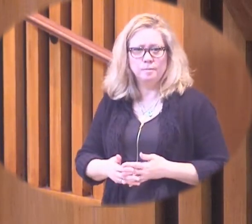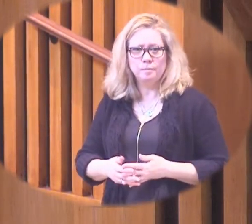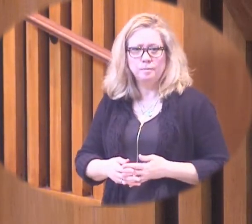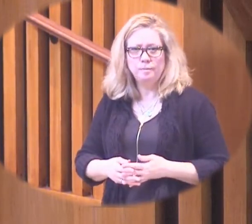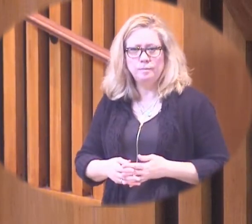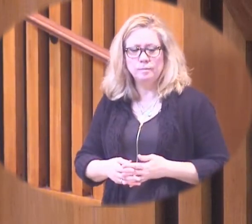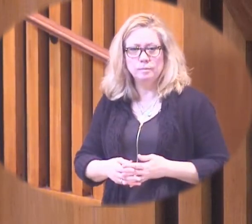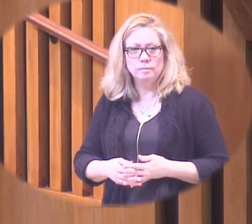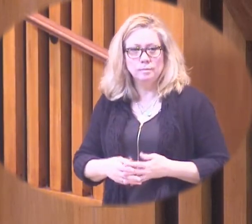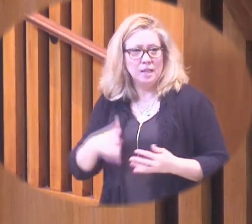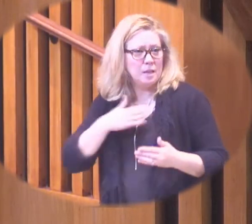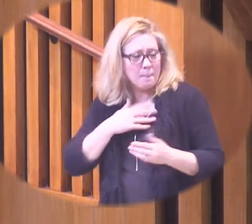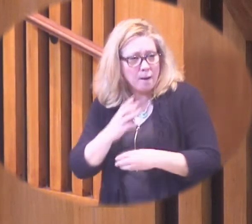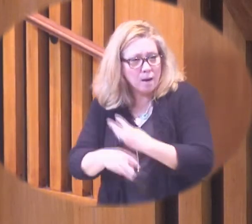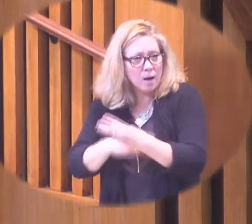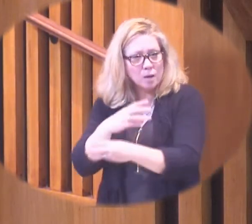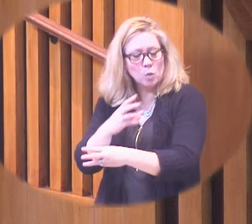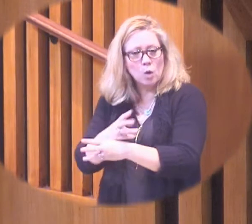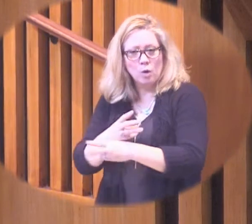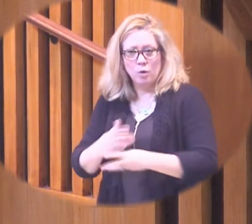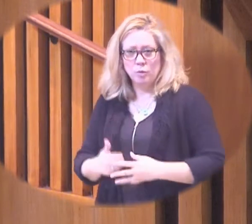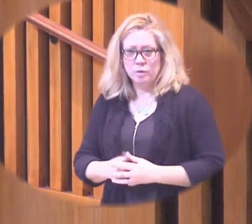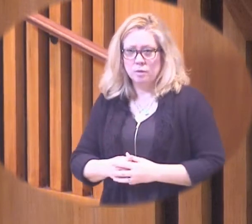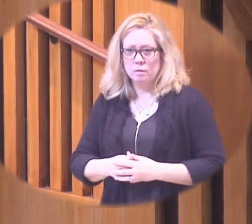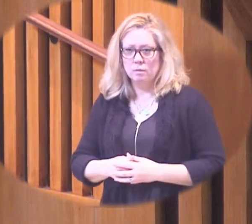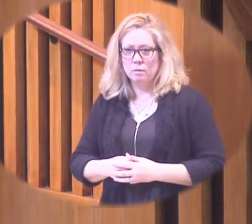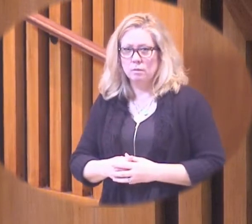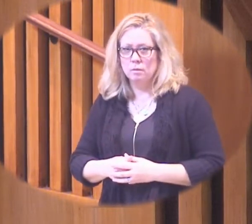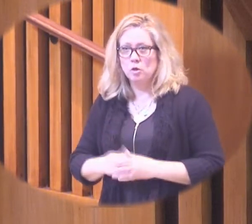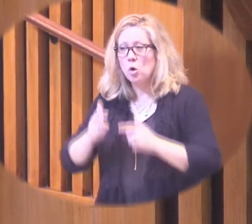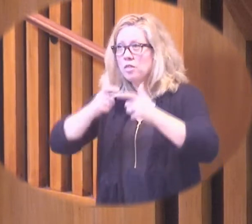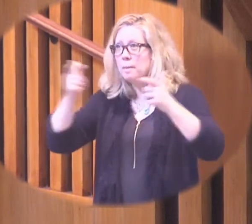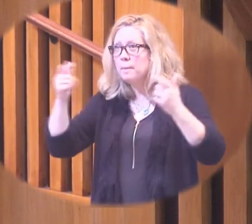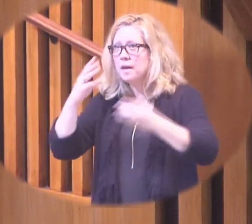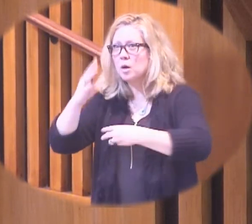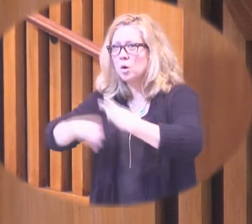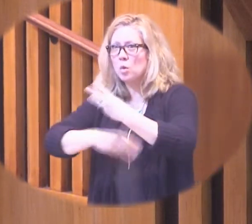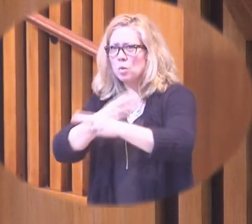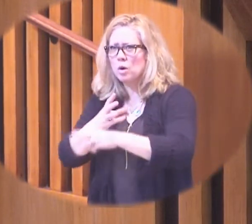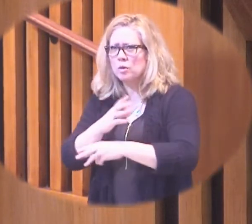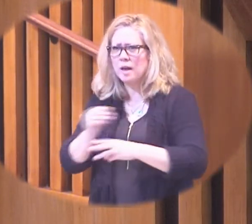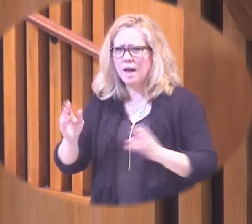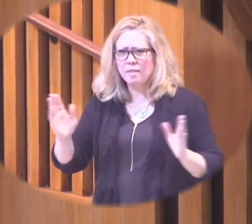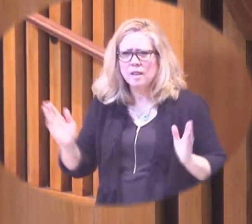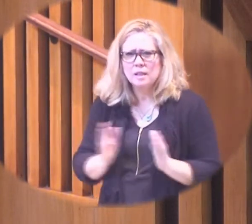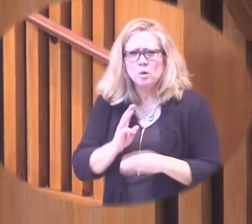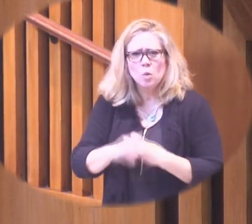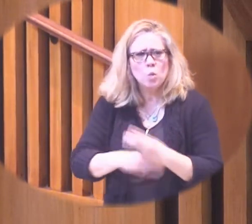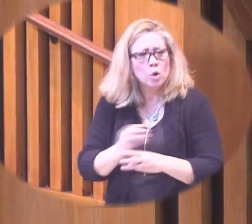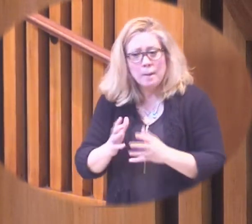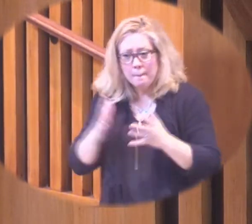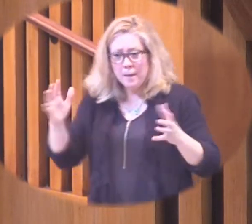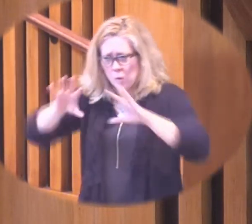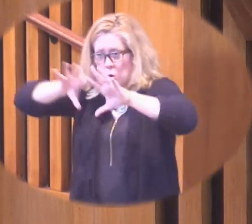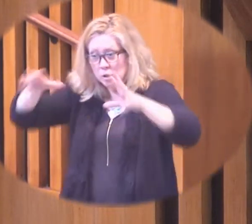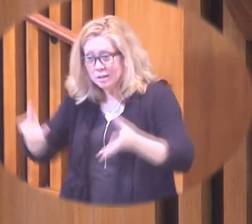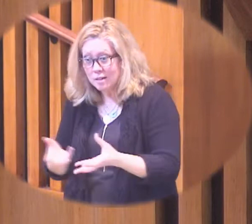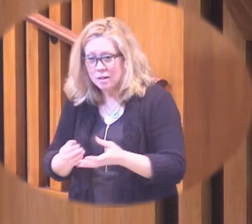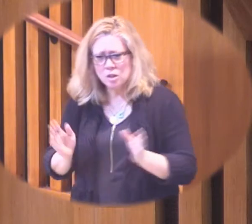in the world that I live in, the big world and the little world, my family and my school and